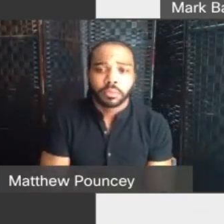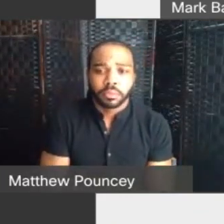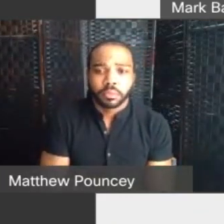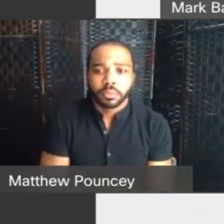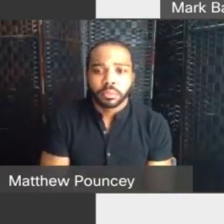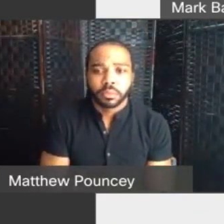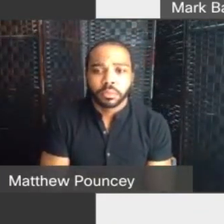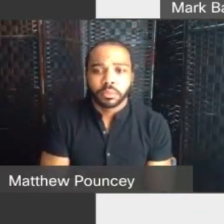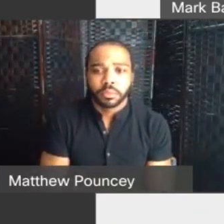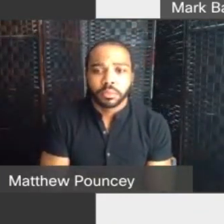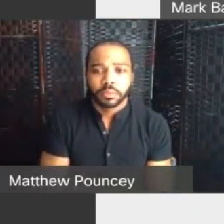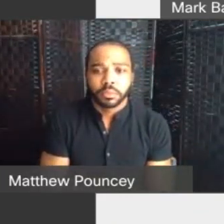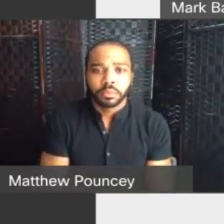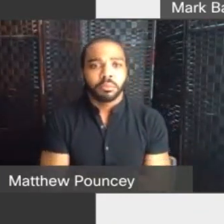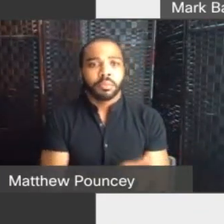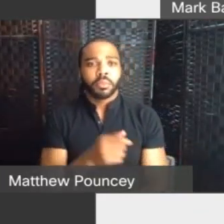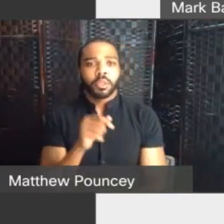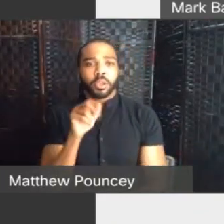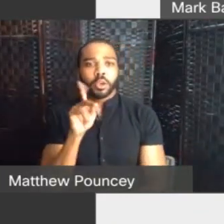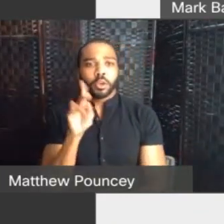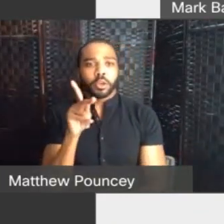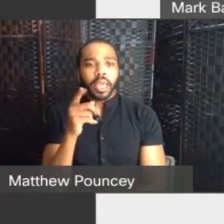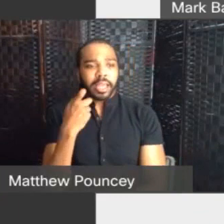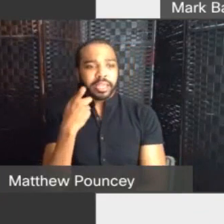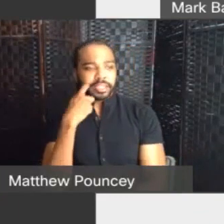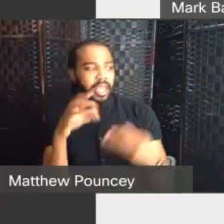I've just made Winslow a panelist, so if he wants to speak, he can now unmute himself.